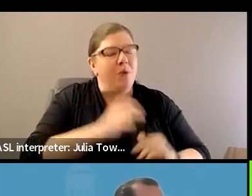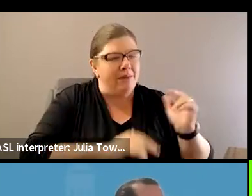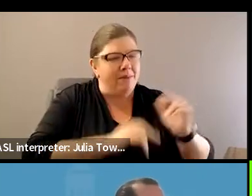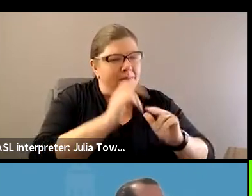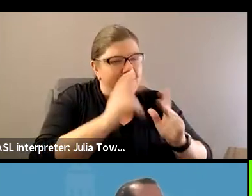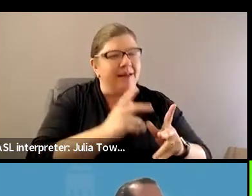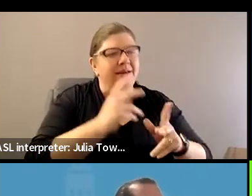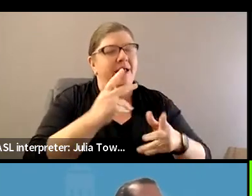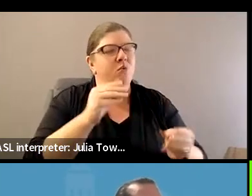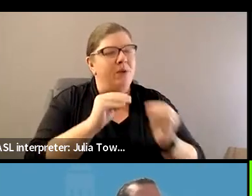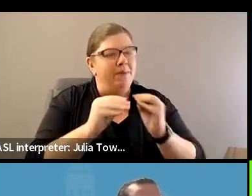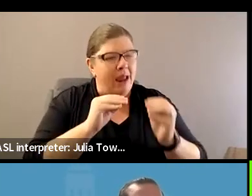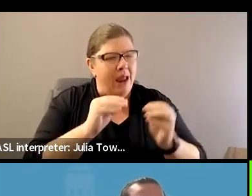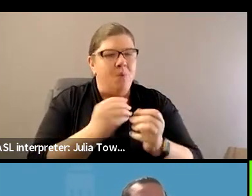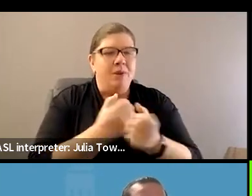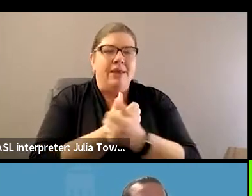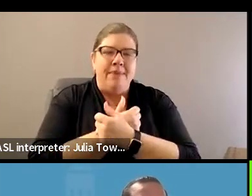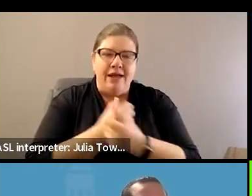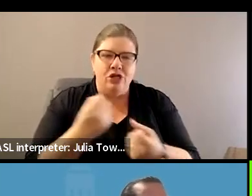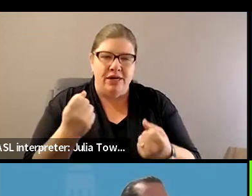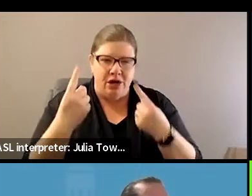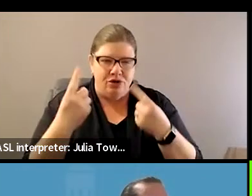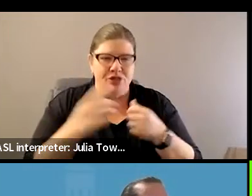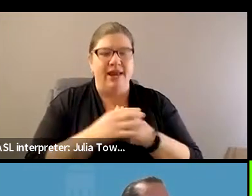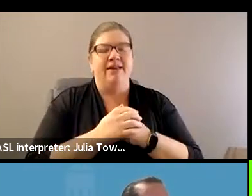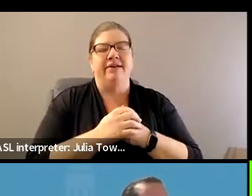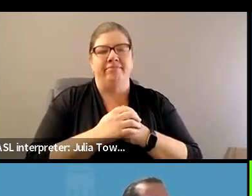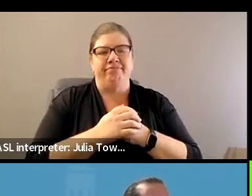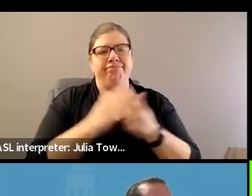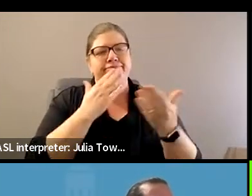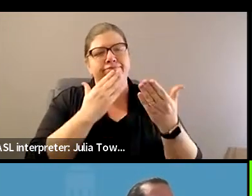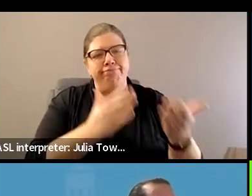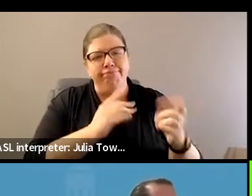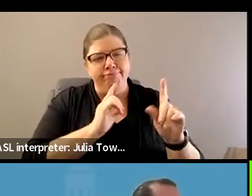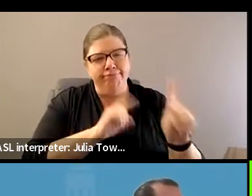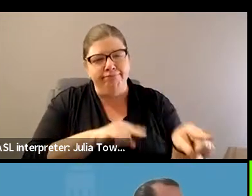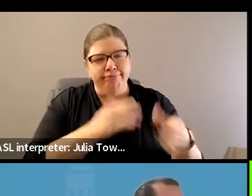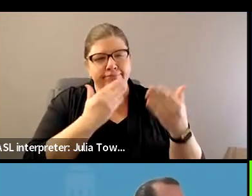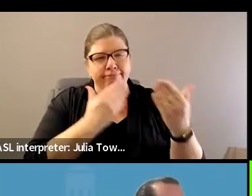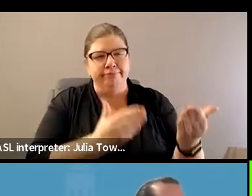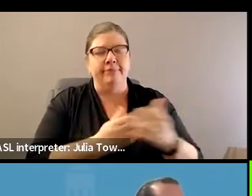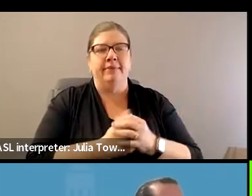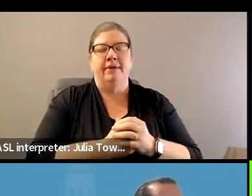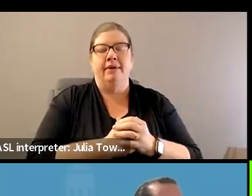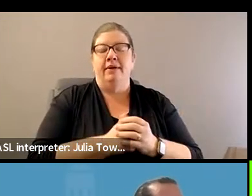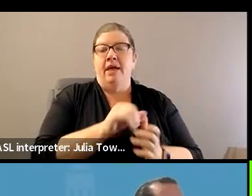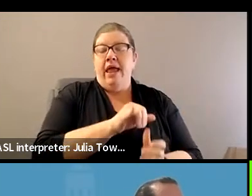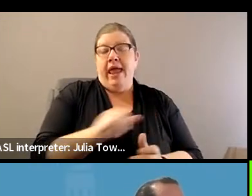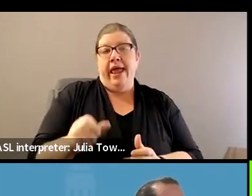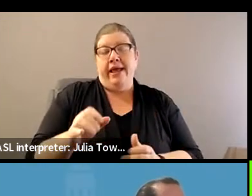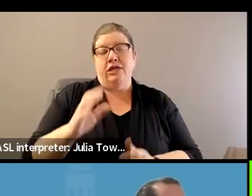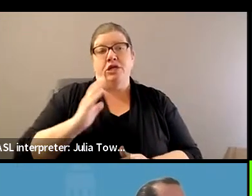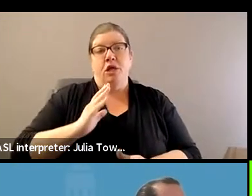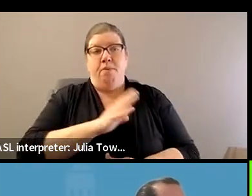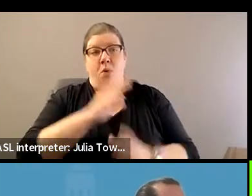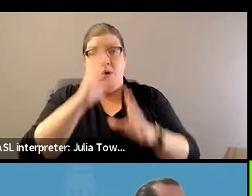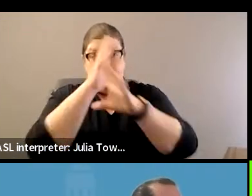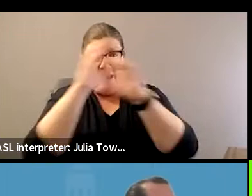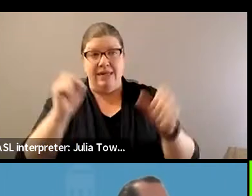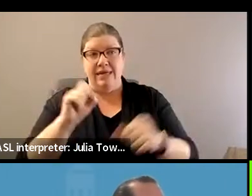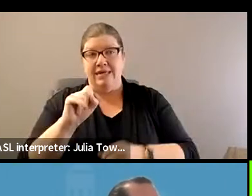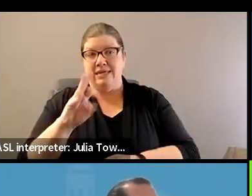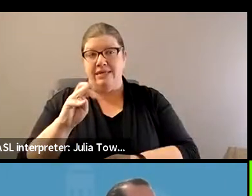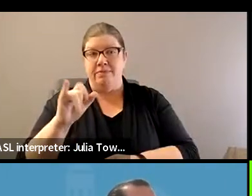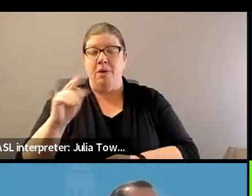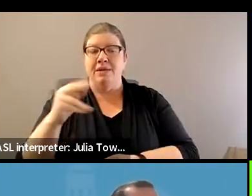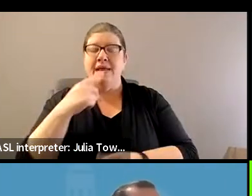understanding. I really appreciate today's report. Again, as Board President Sims Moen has said, I want to thank everyone for